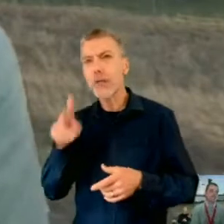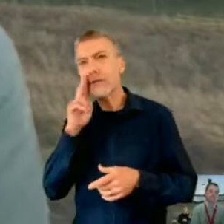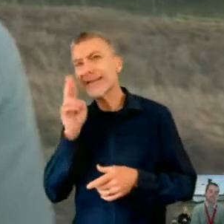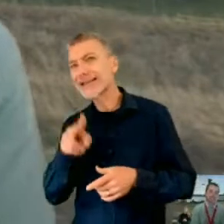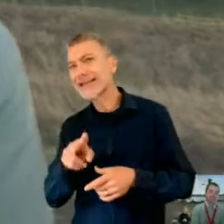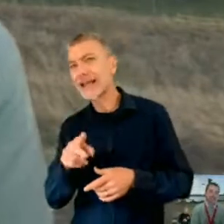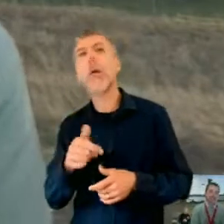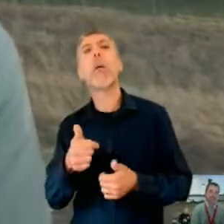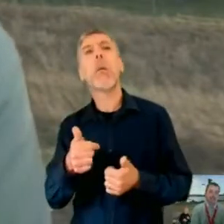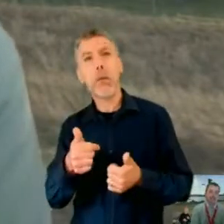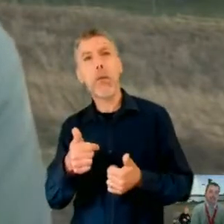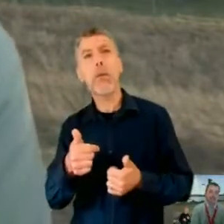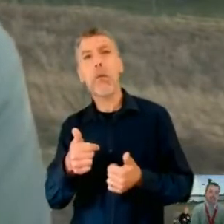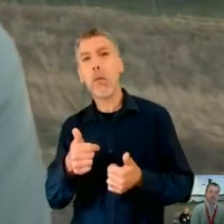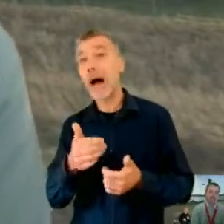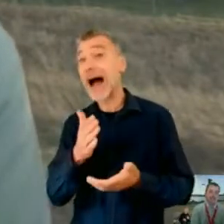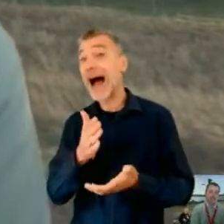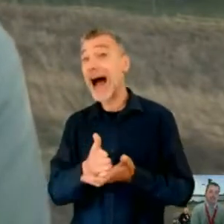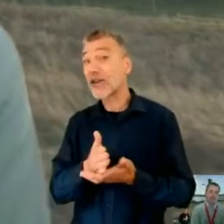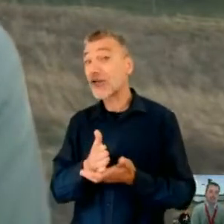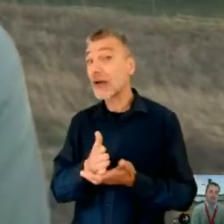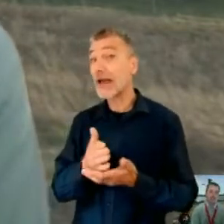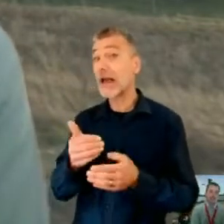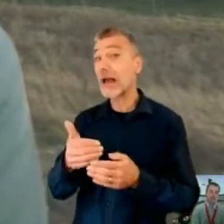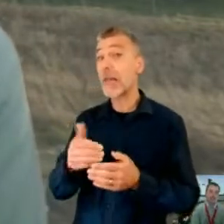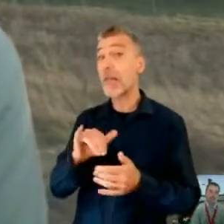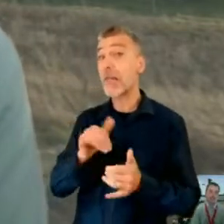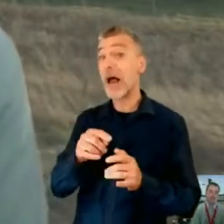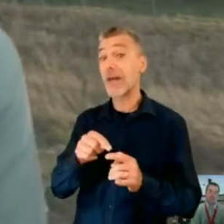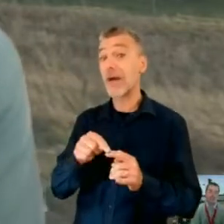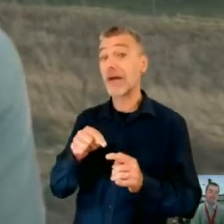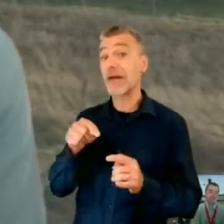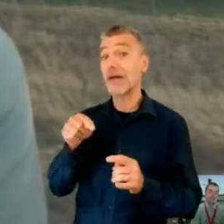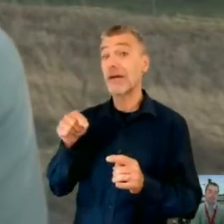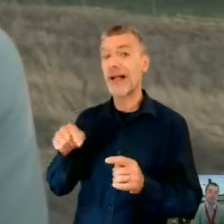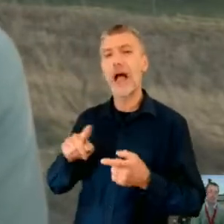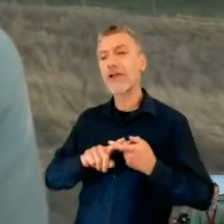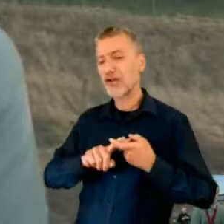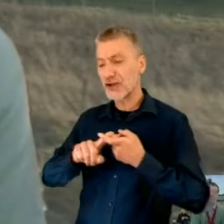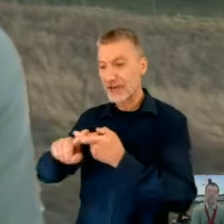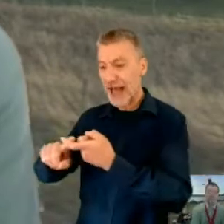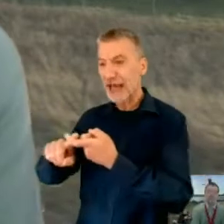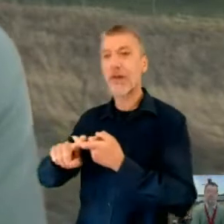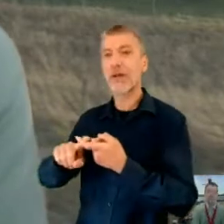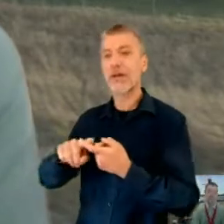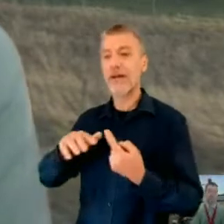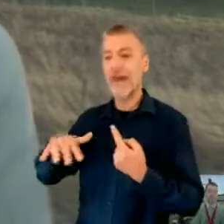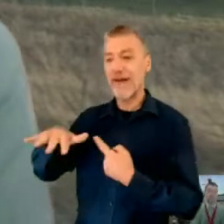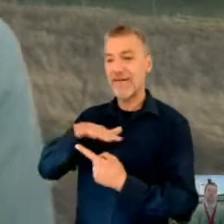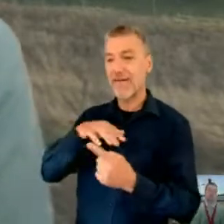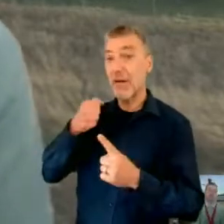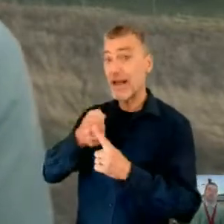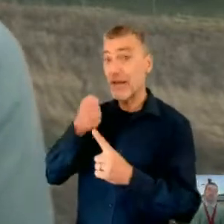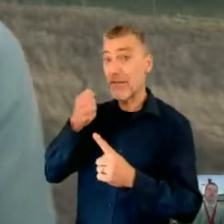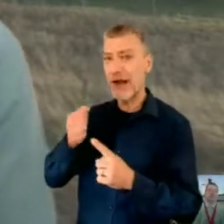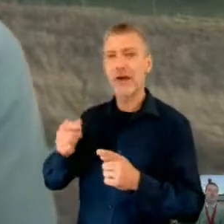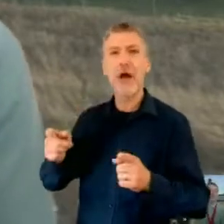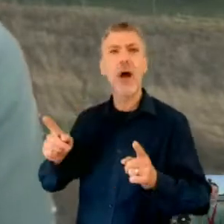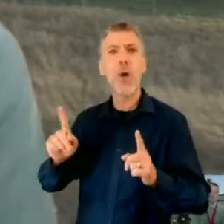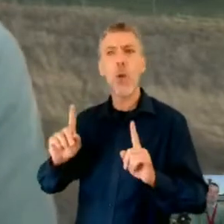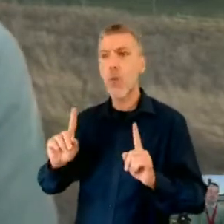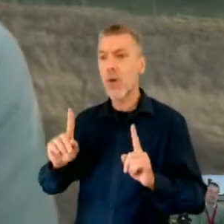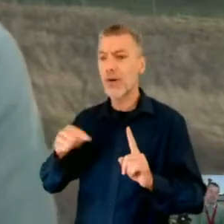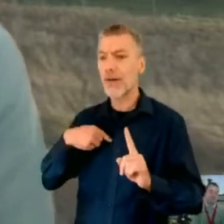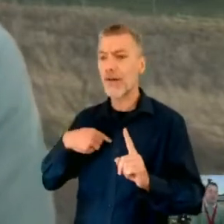But actually, I guess the key thing with sustainability and environmental impact, it's all about the energy we use. So moving a train